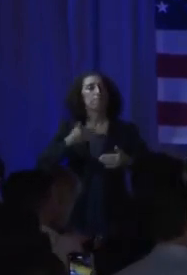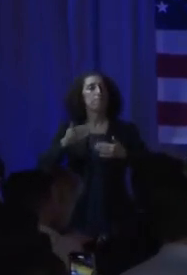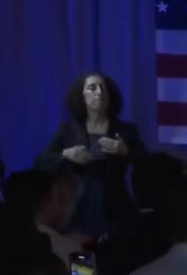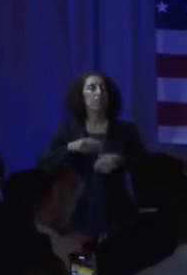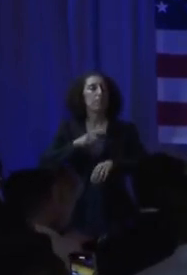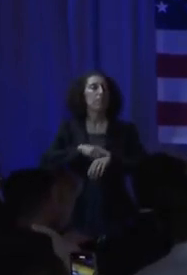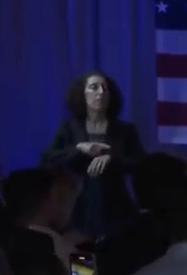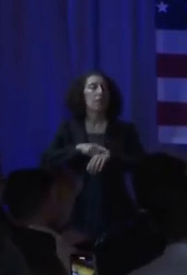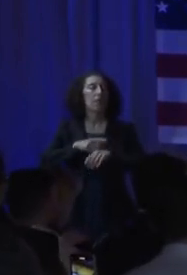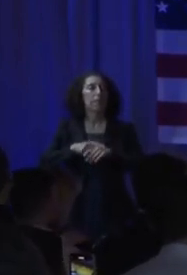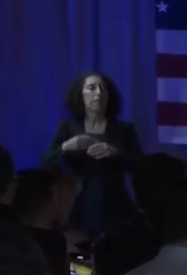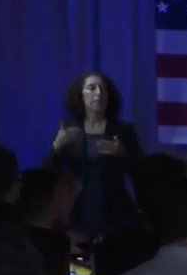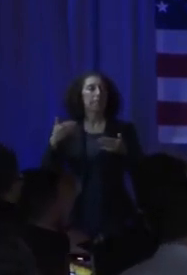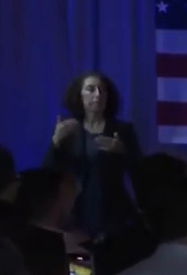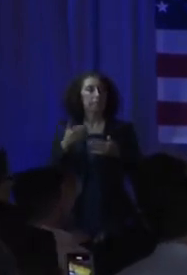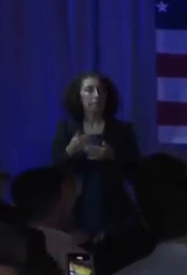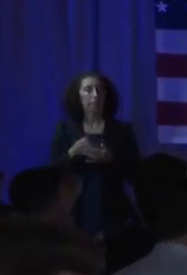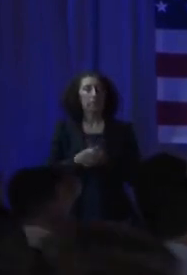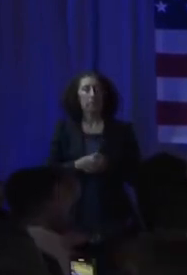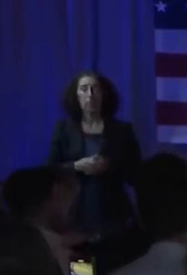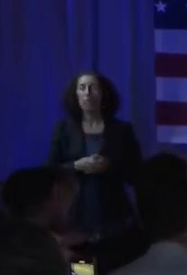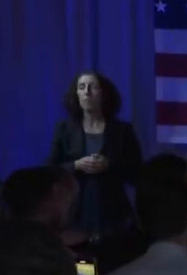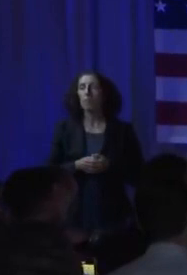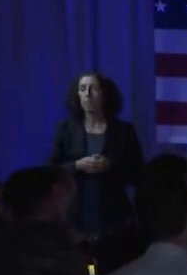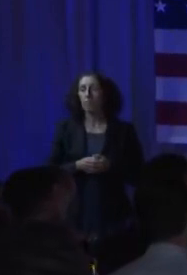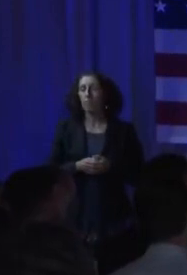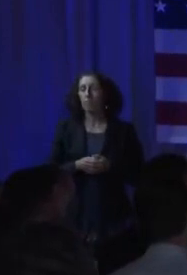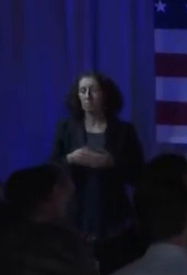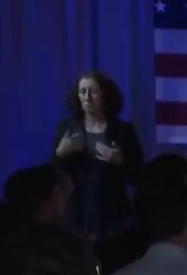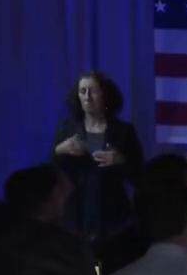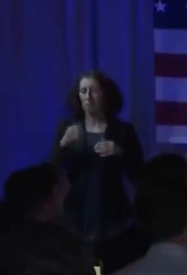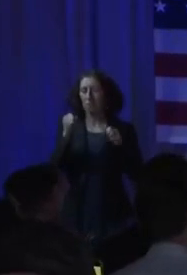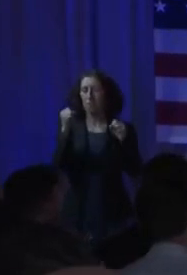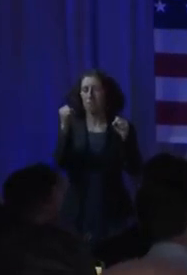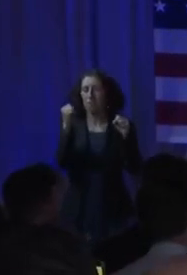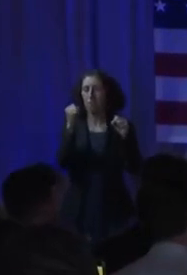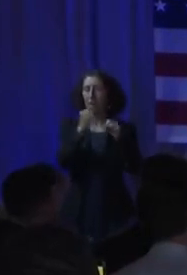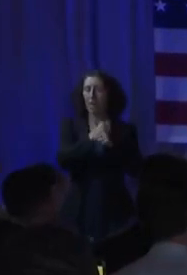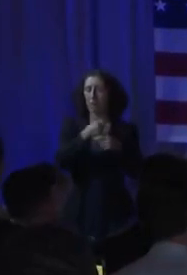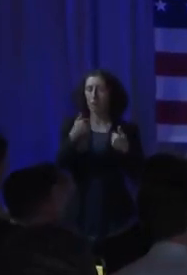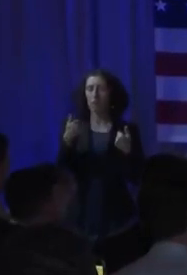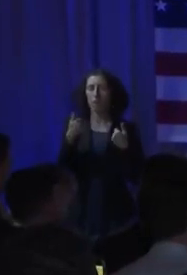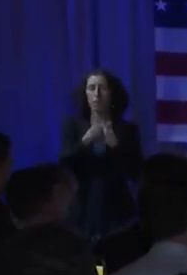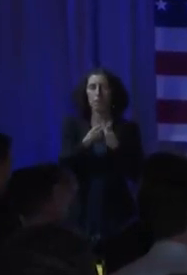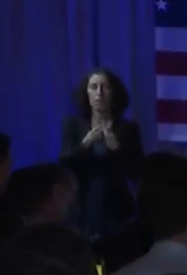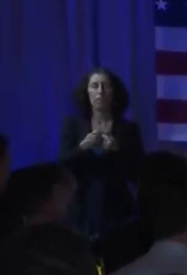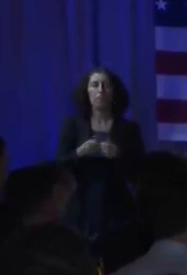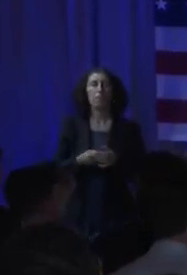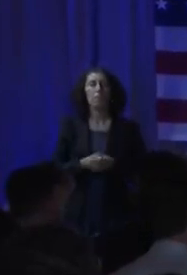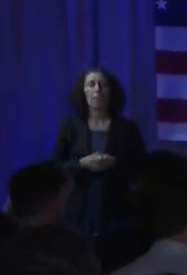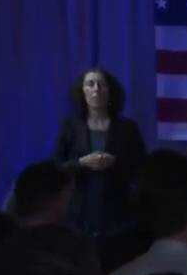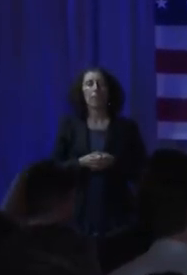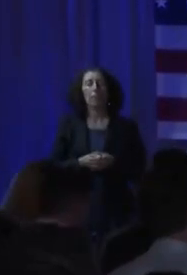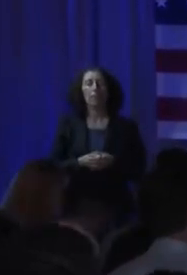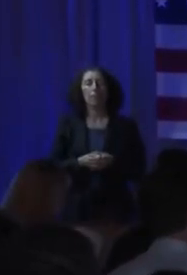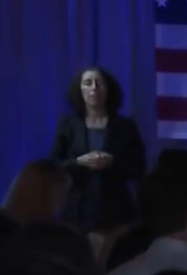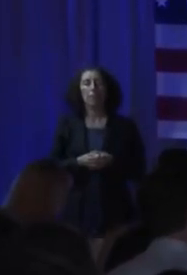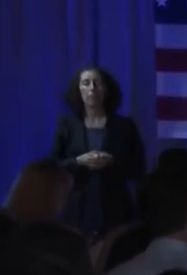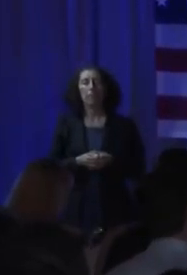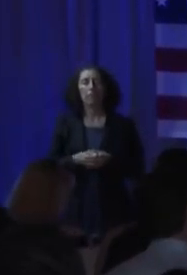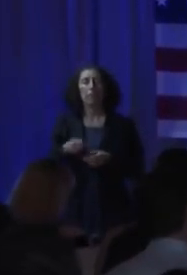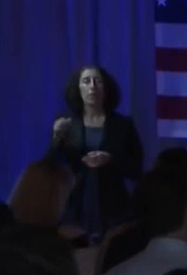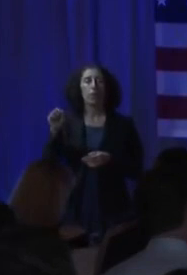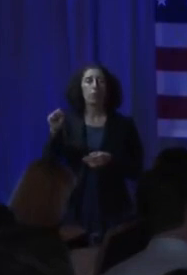tell that there is an air of victory after the Associated Press called the election for Governor Hochul. In fact, they started the speaking